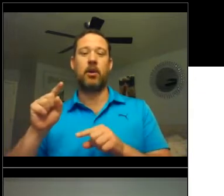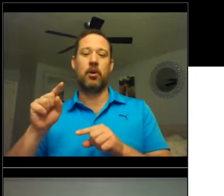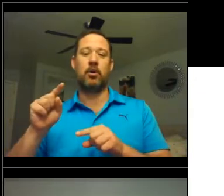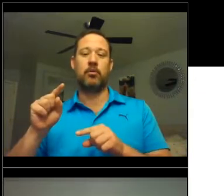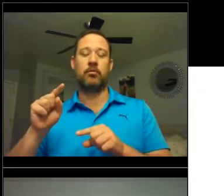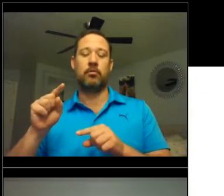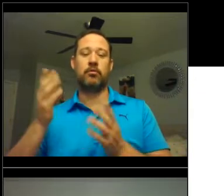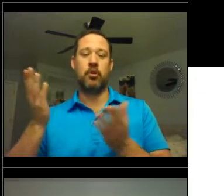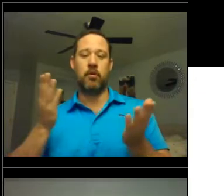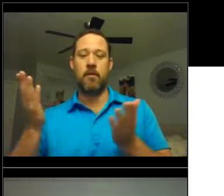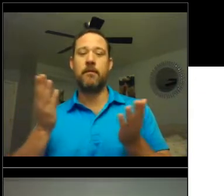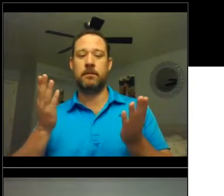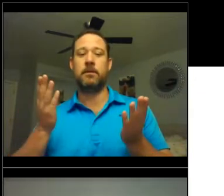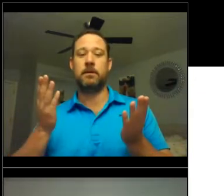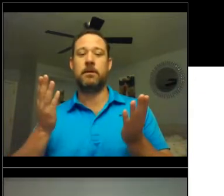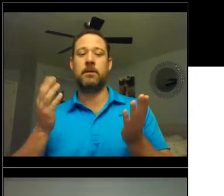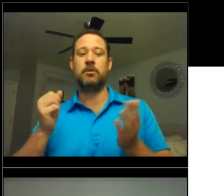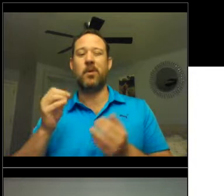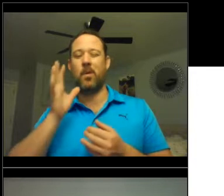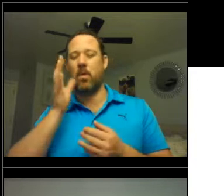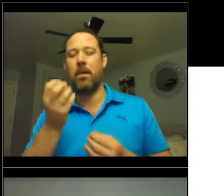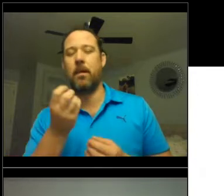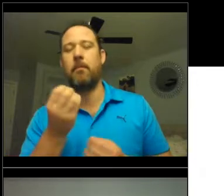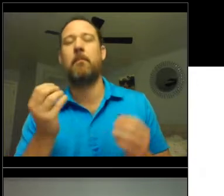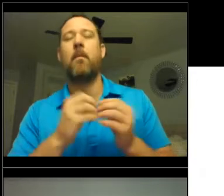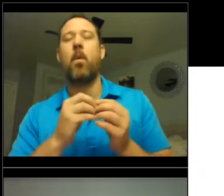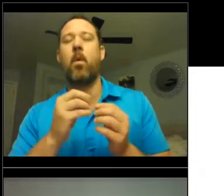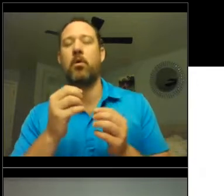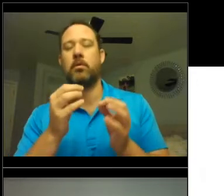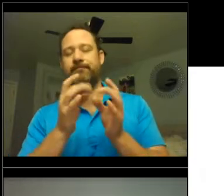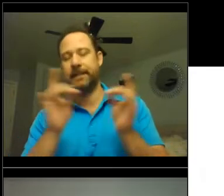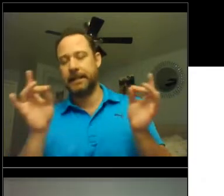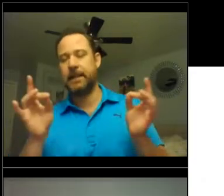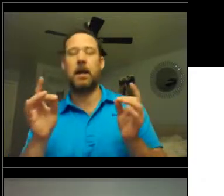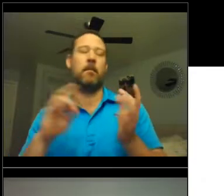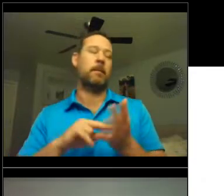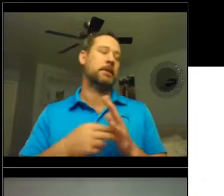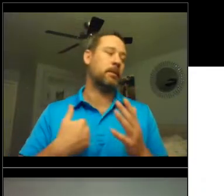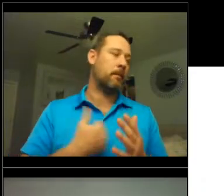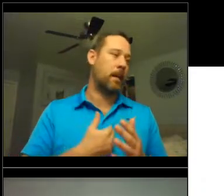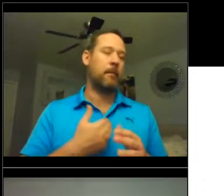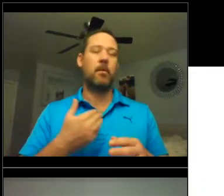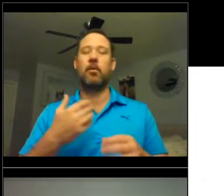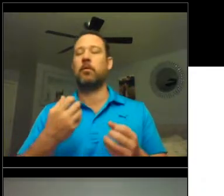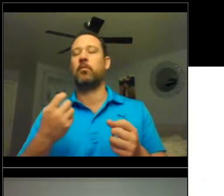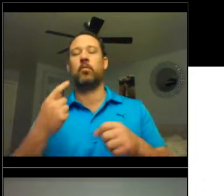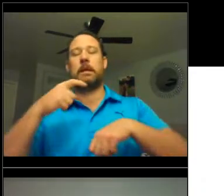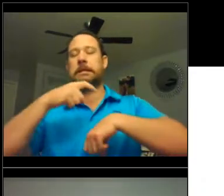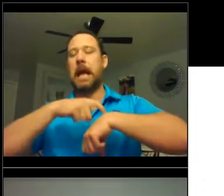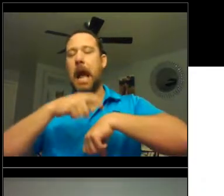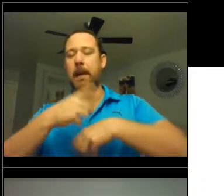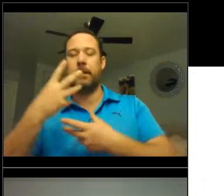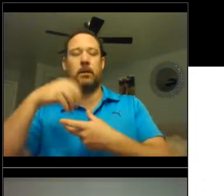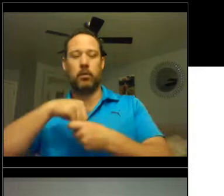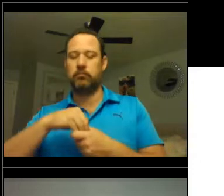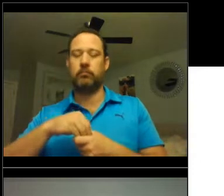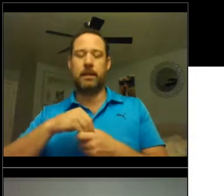going to get into a little more details about what it means to be a member and some of the time commitments that we